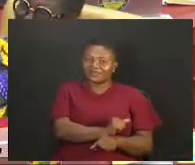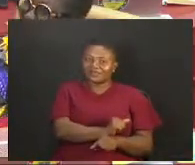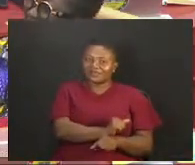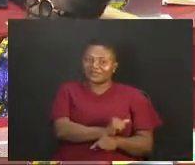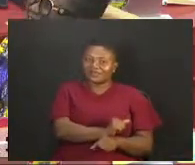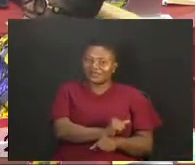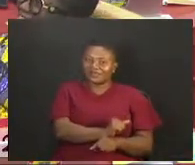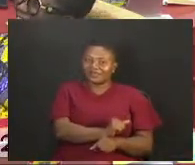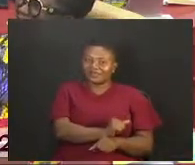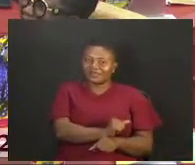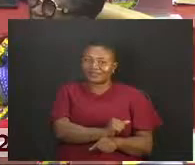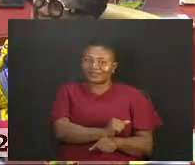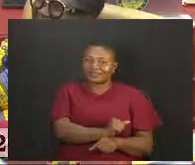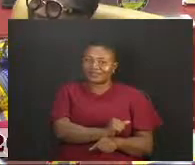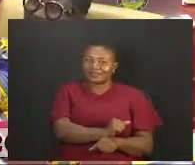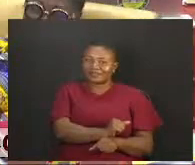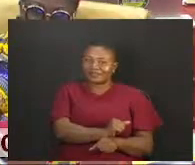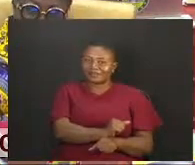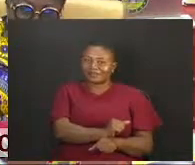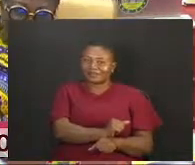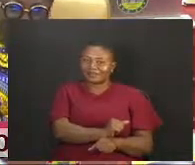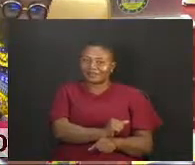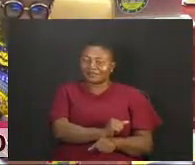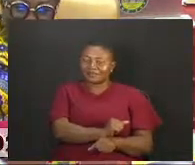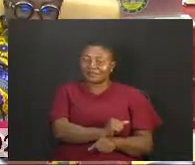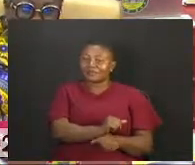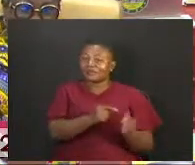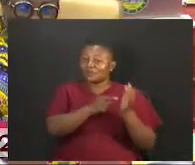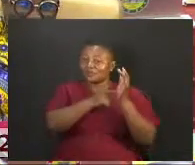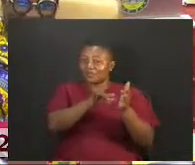has seconded, meaning that his people are tired.